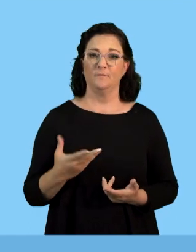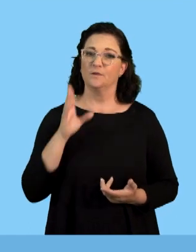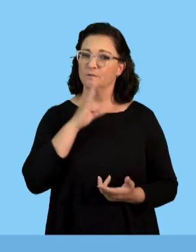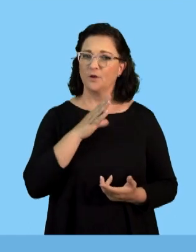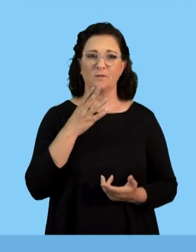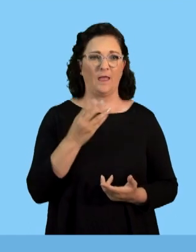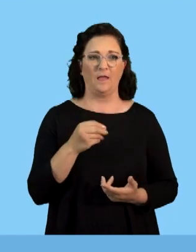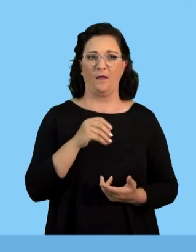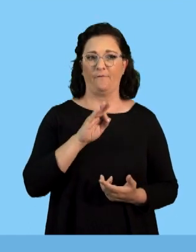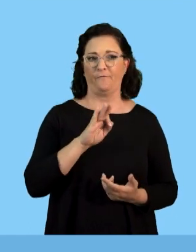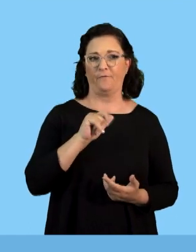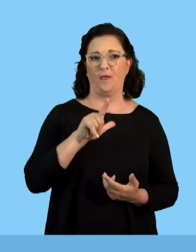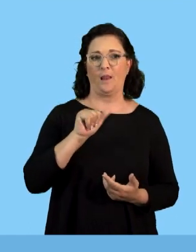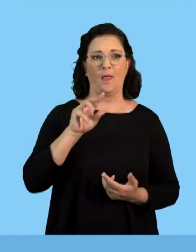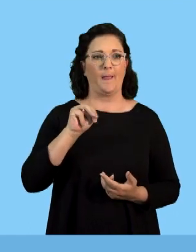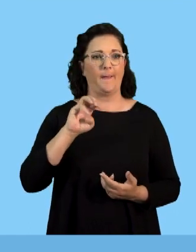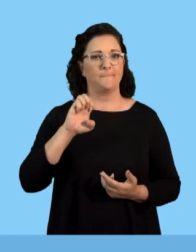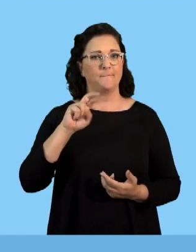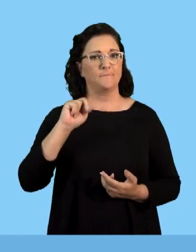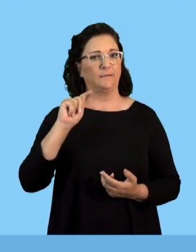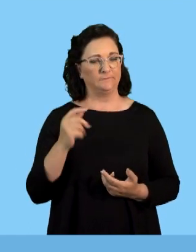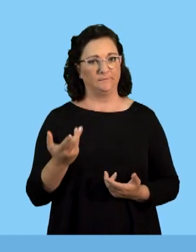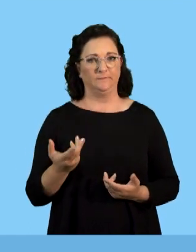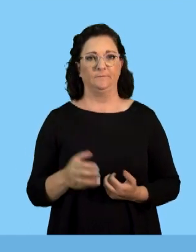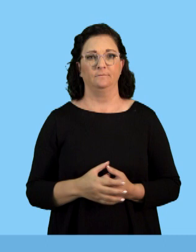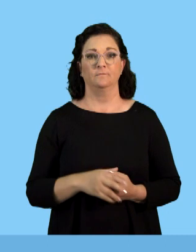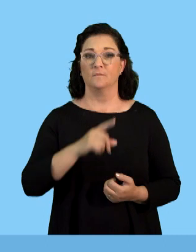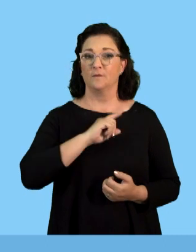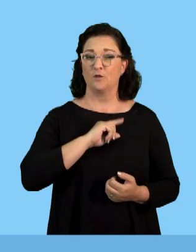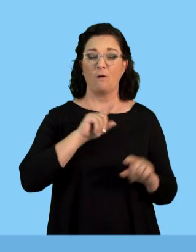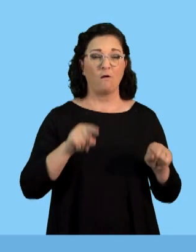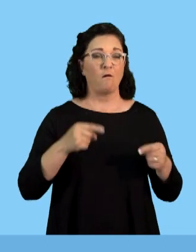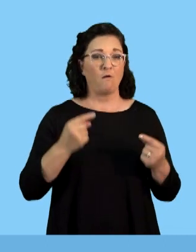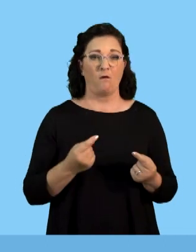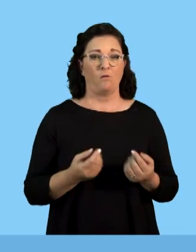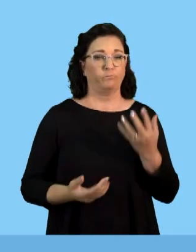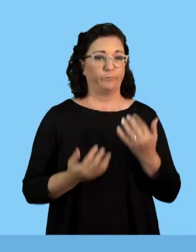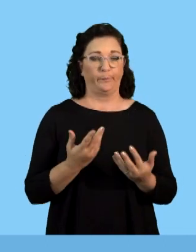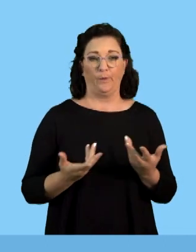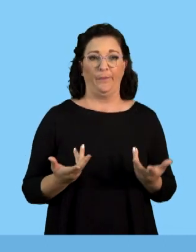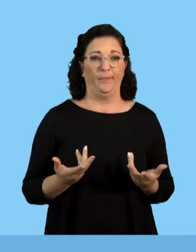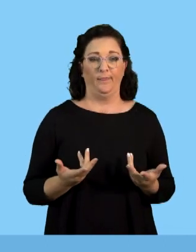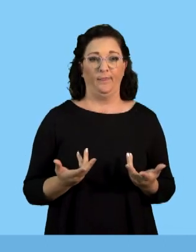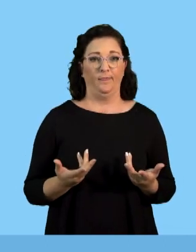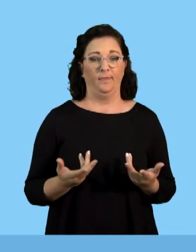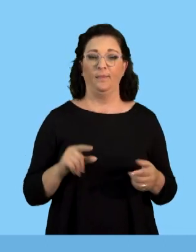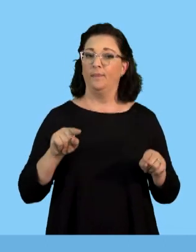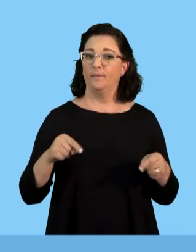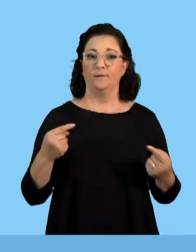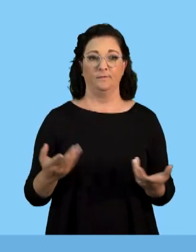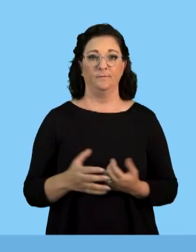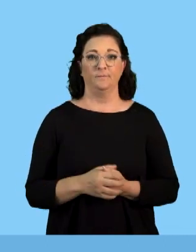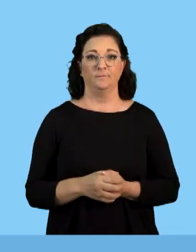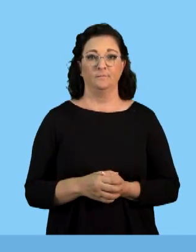not have this filament, and therefore they cannot burn out. And because they cannot burn